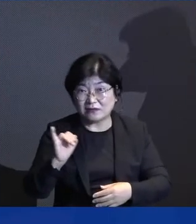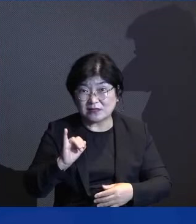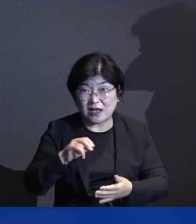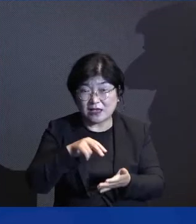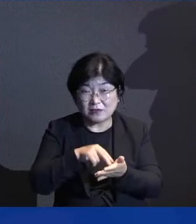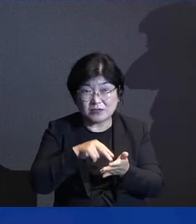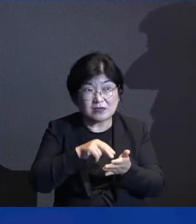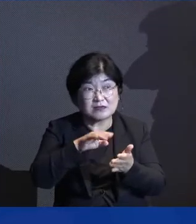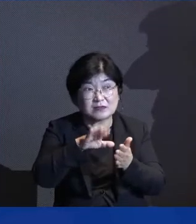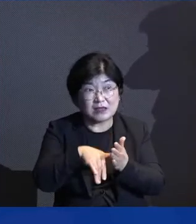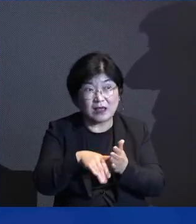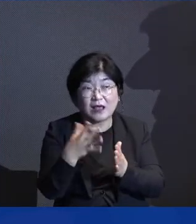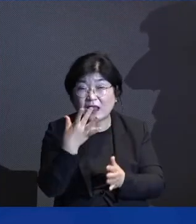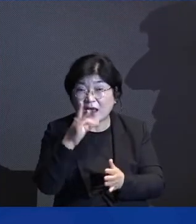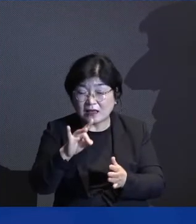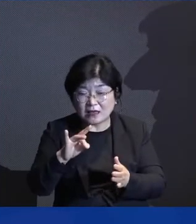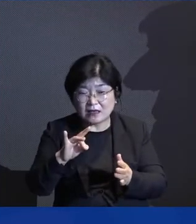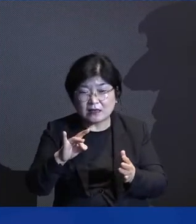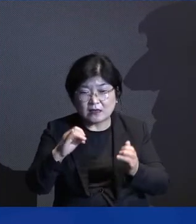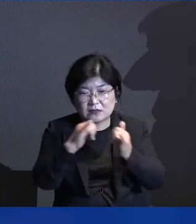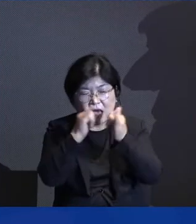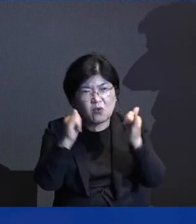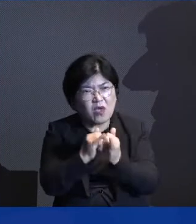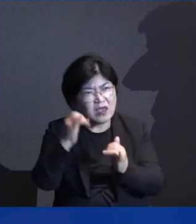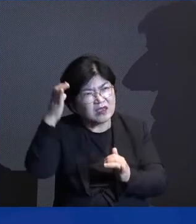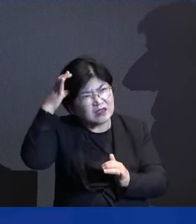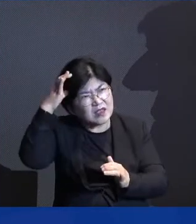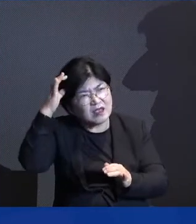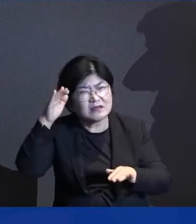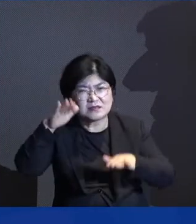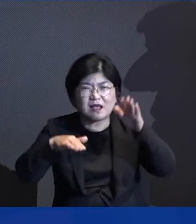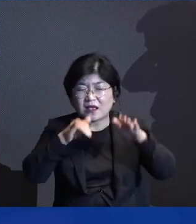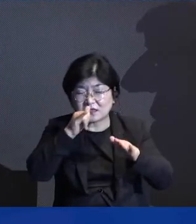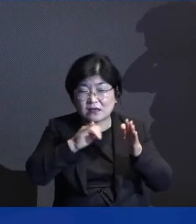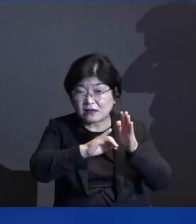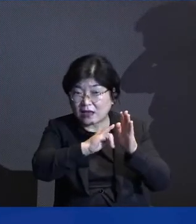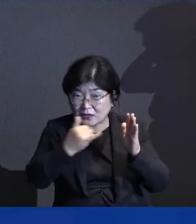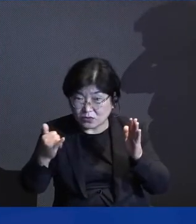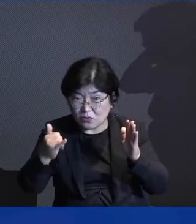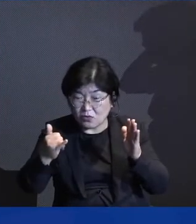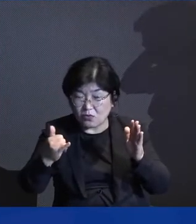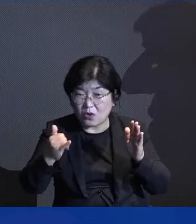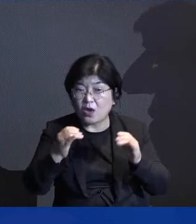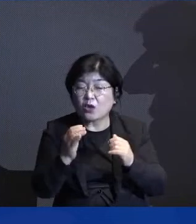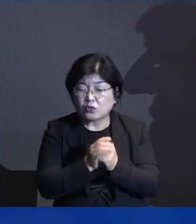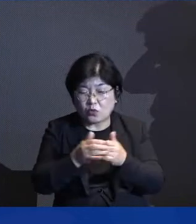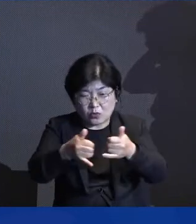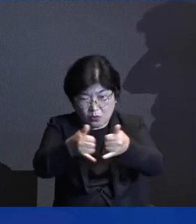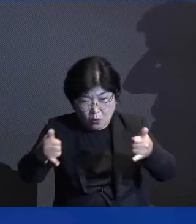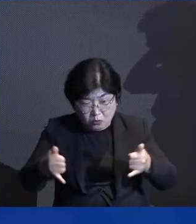social expectation from your family member and even in a community, in a society as well.